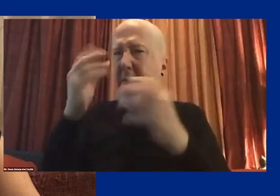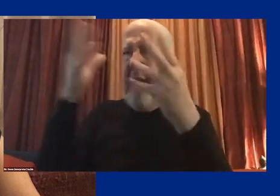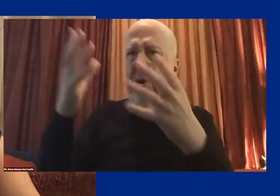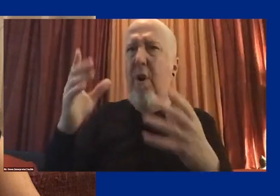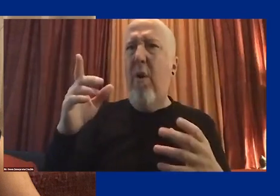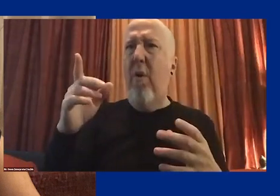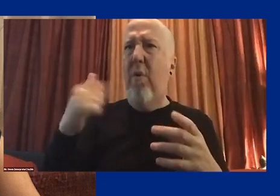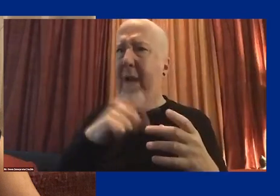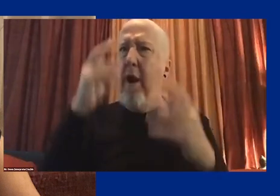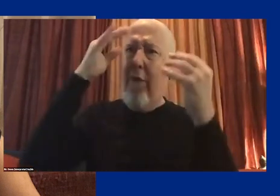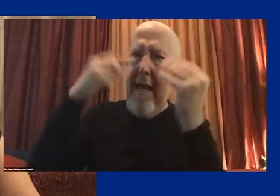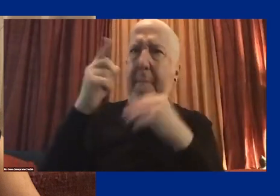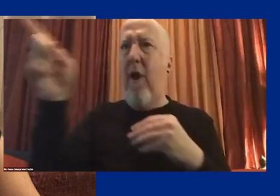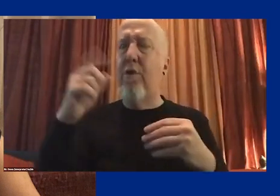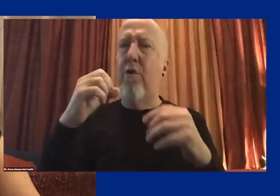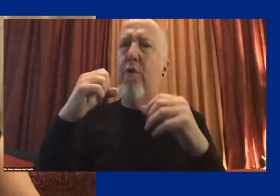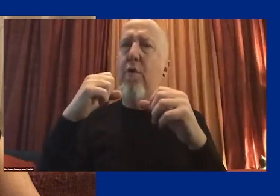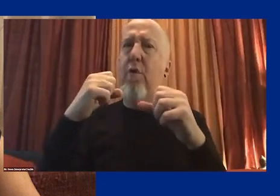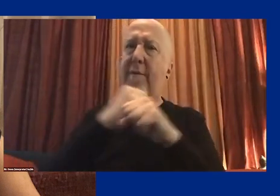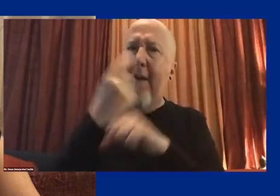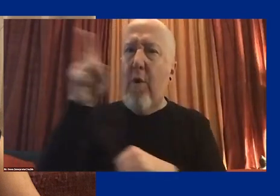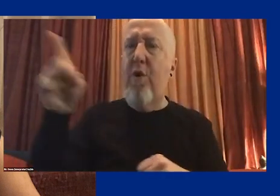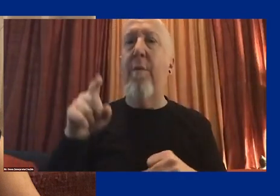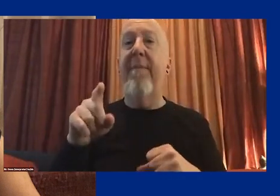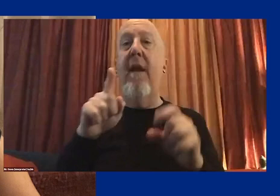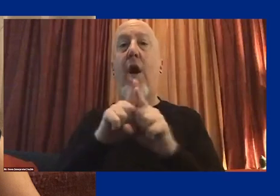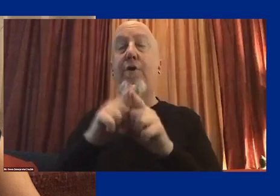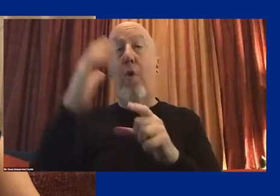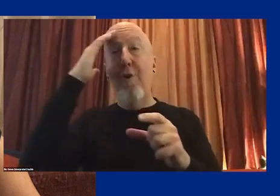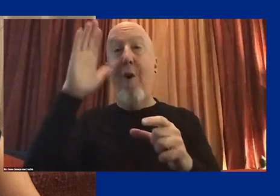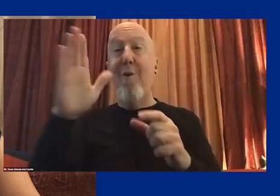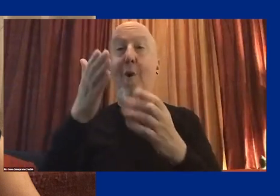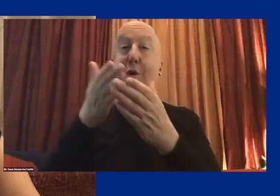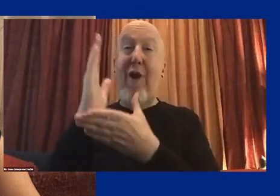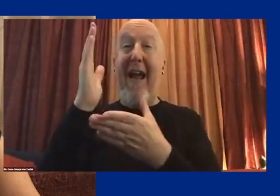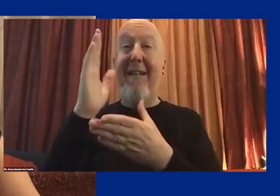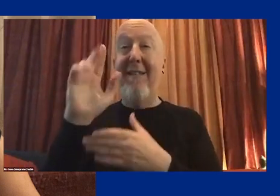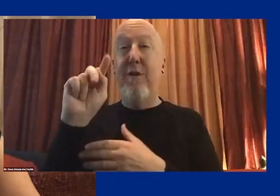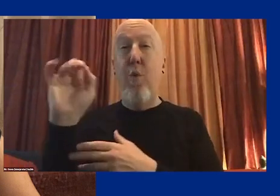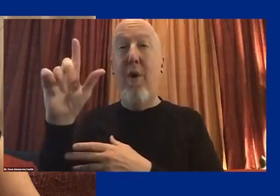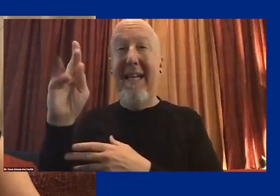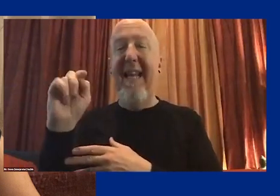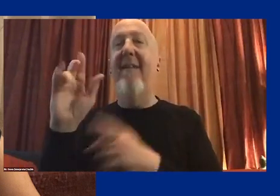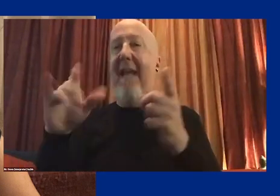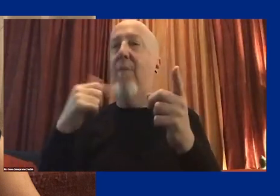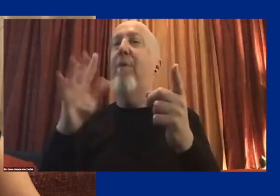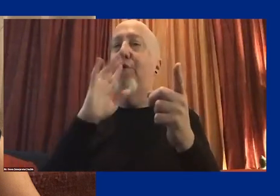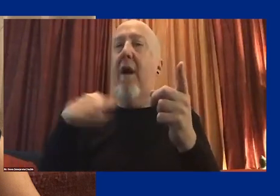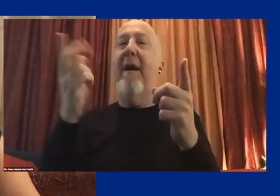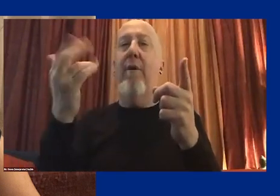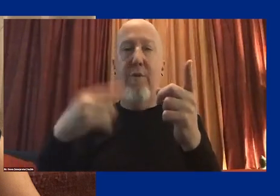them. And the Know Your Right toolkit is another piece. That's what we're going to be discussing today. But please do go